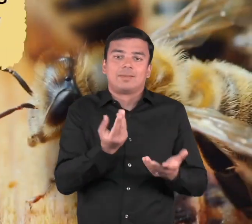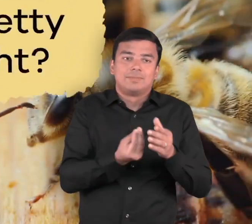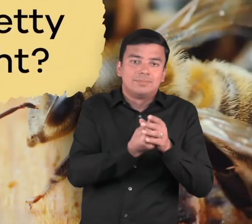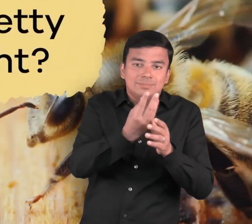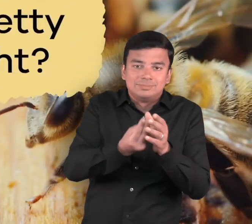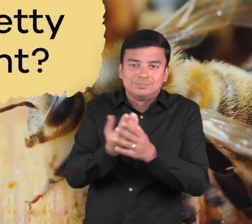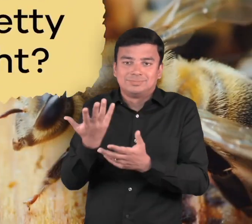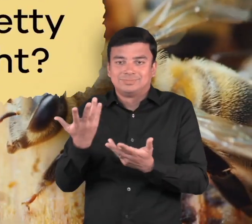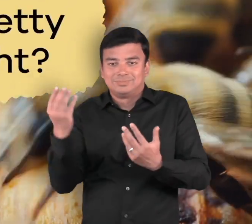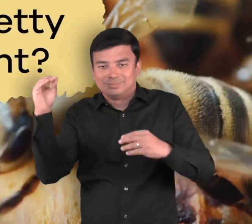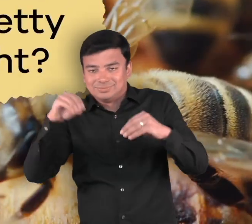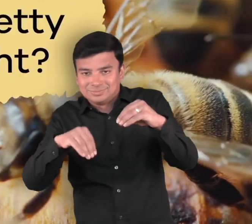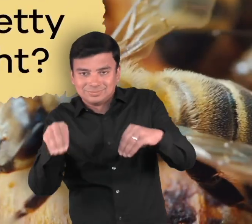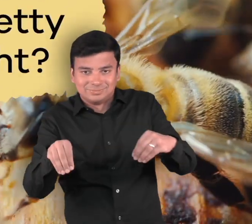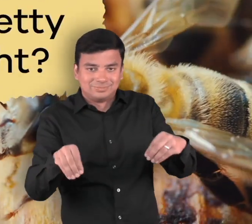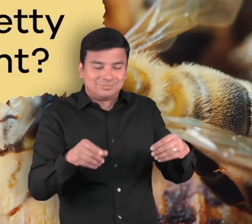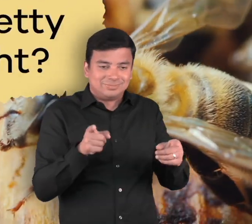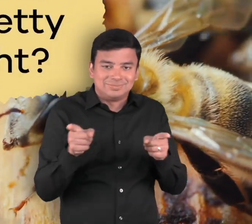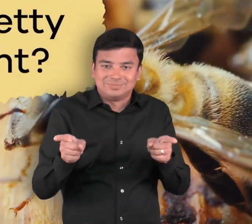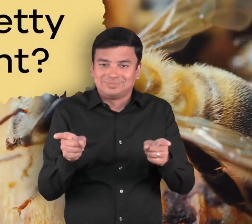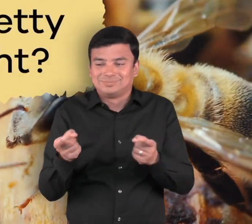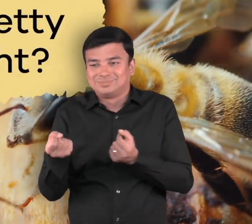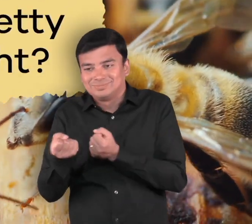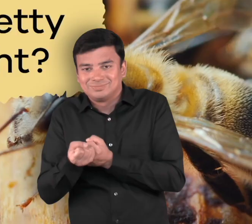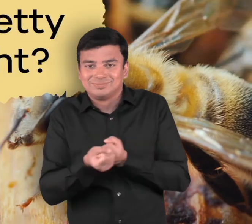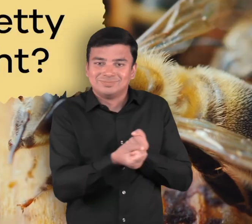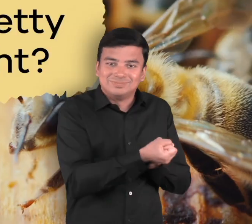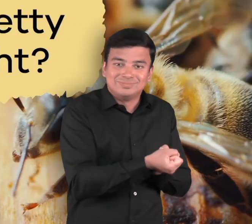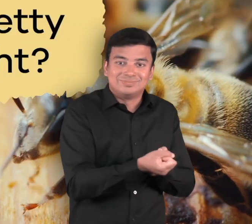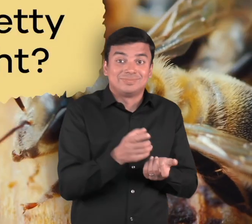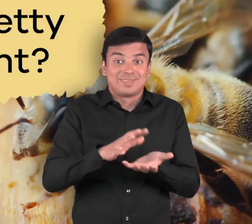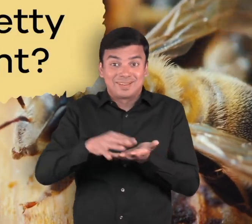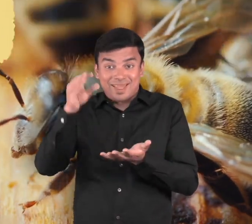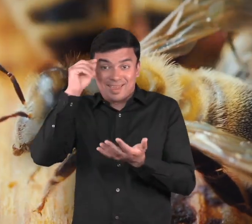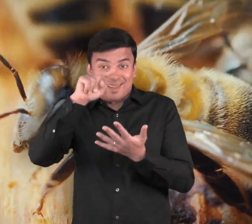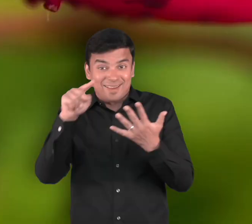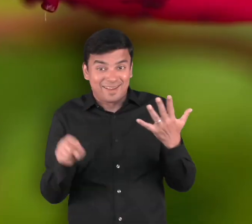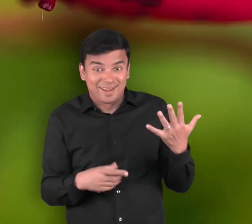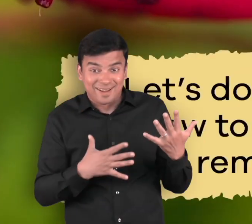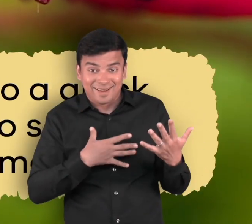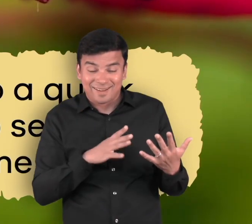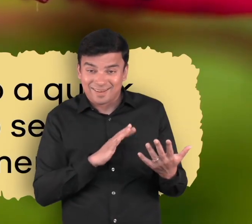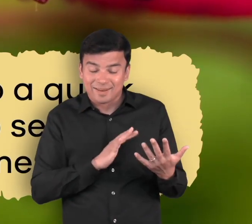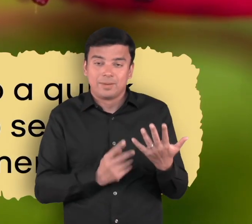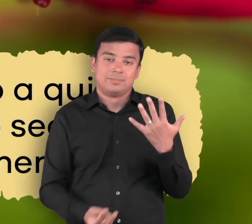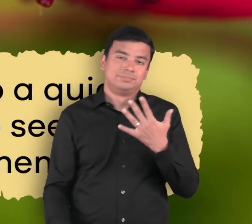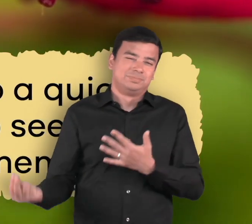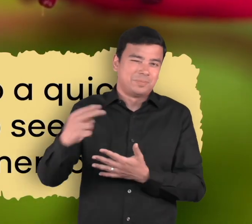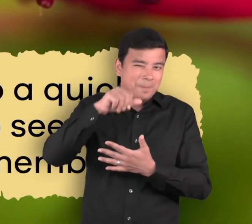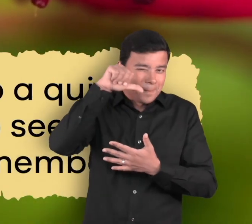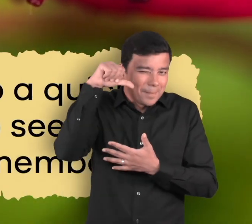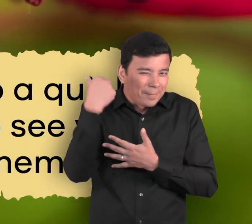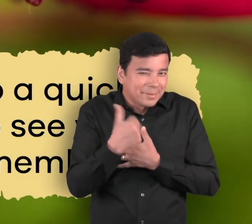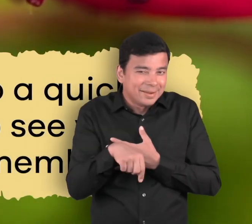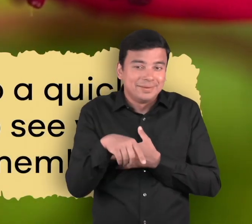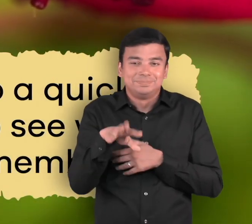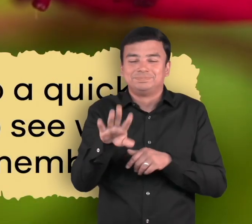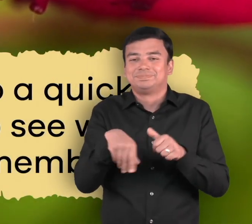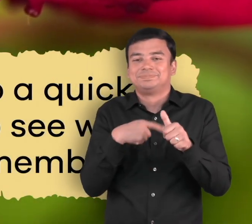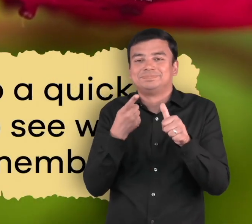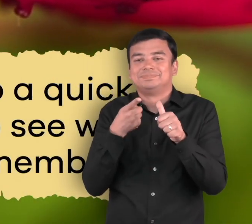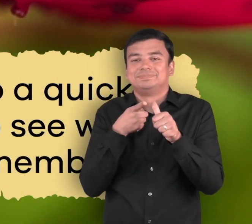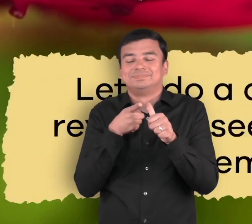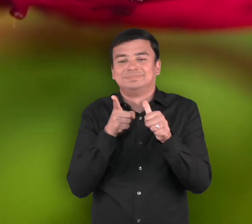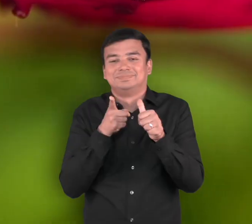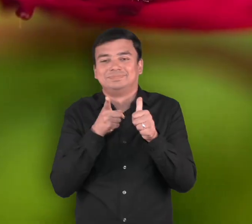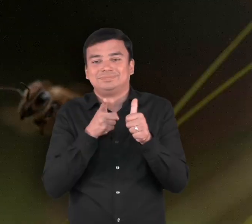Learning about bees and wasps is pretty interesting, right? Let's do a quick review to see what